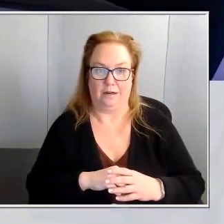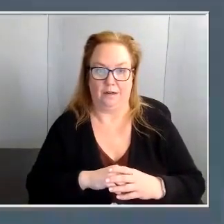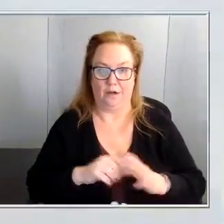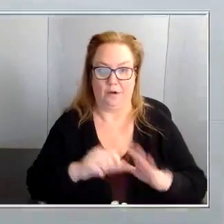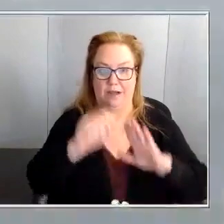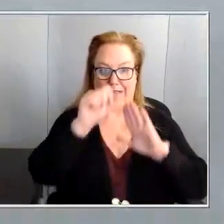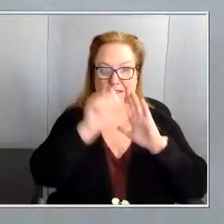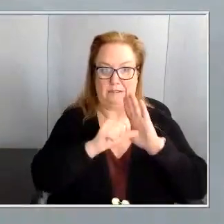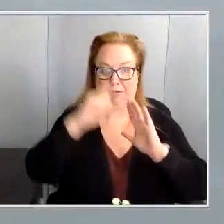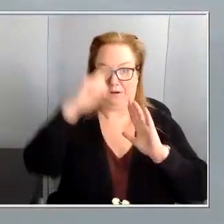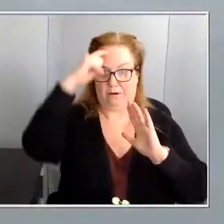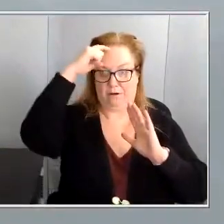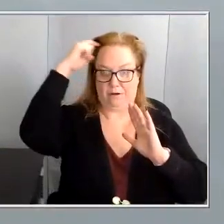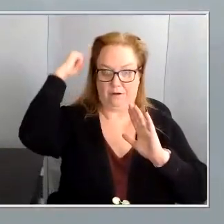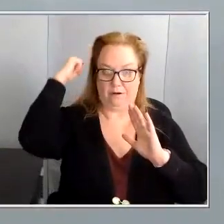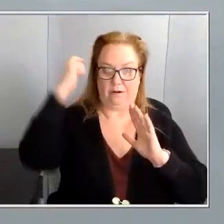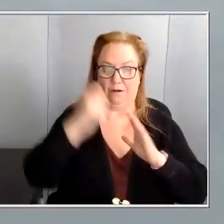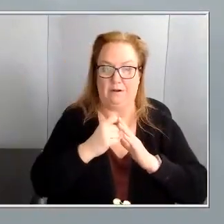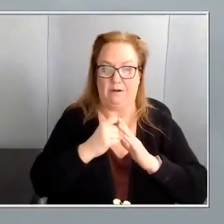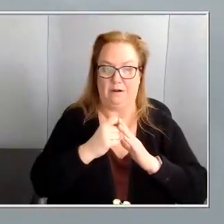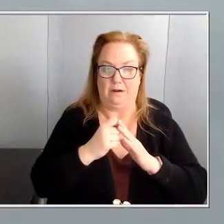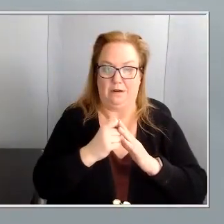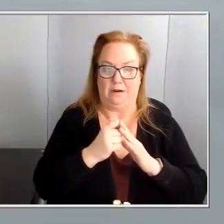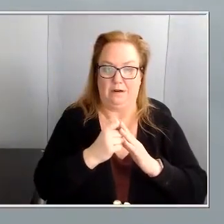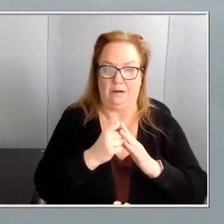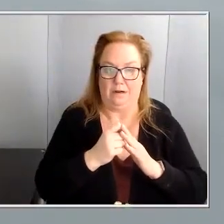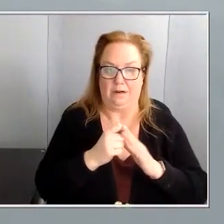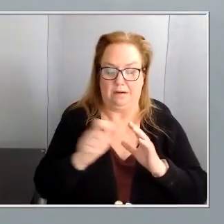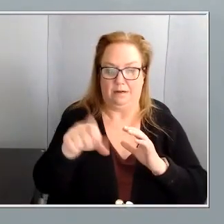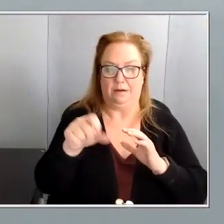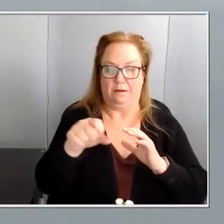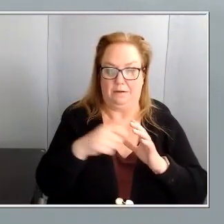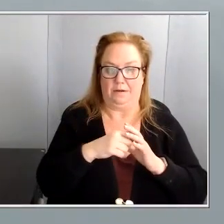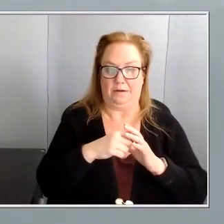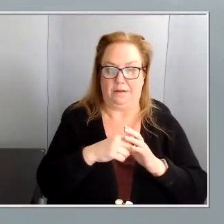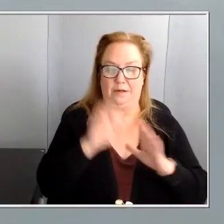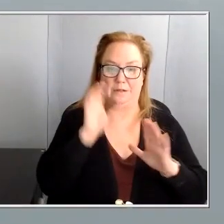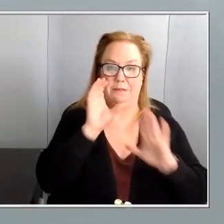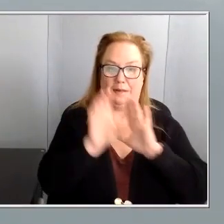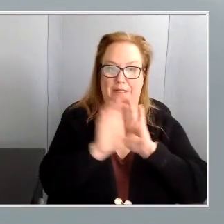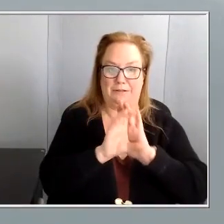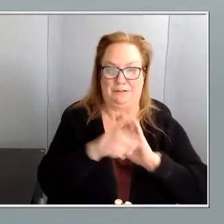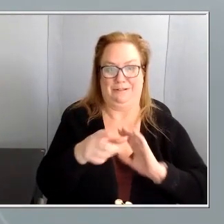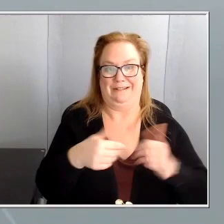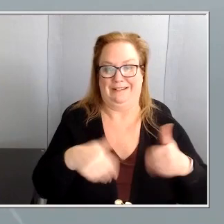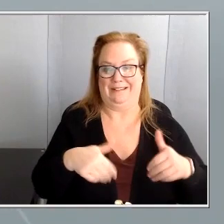up there, so. Yeah, I'm a little, there's a picture of it.